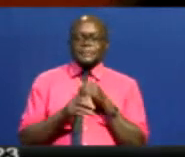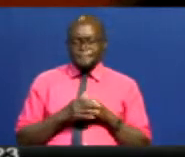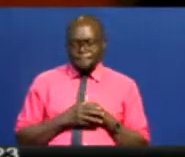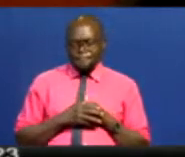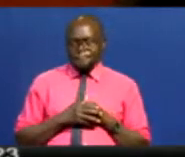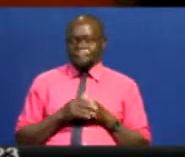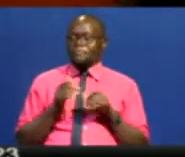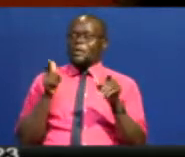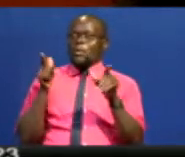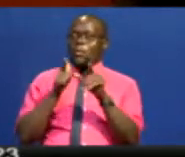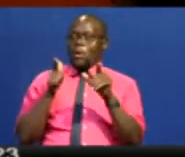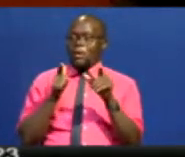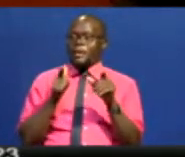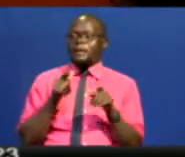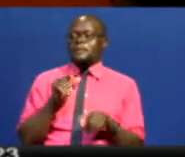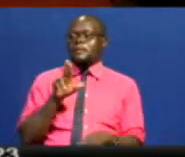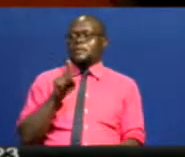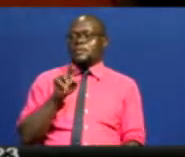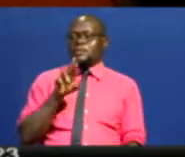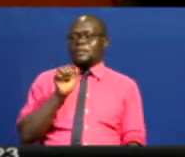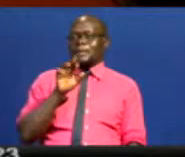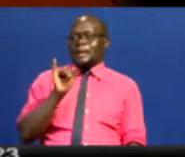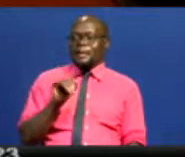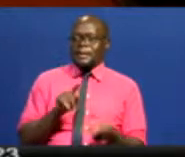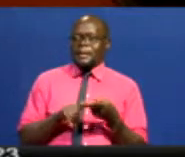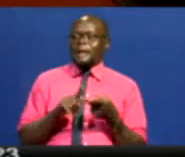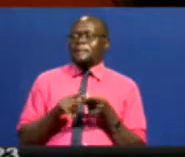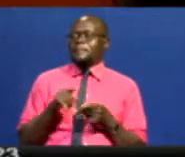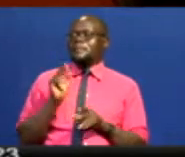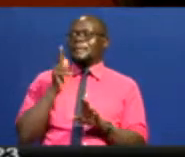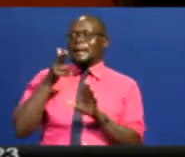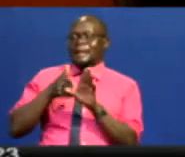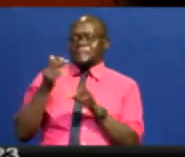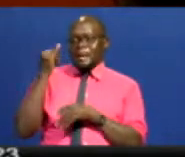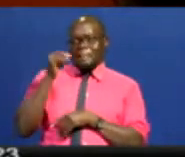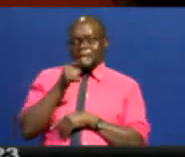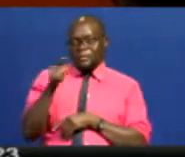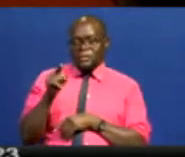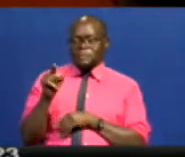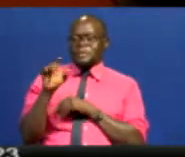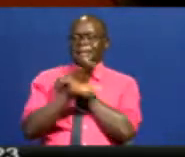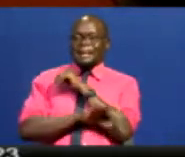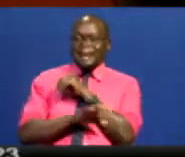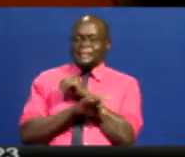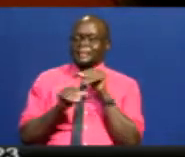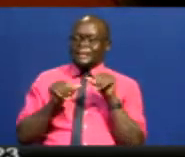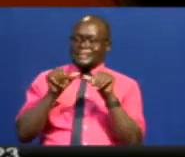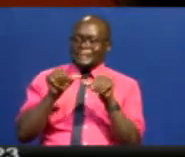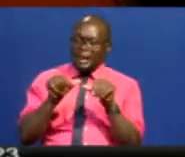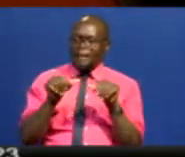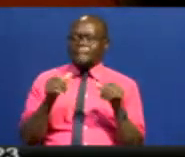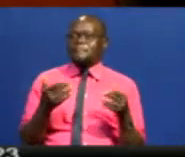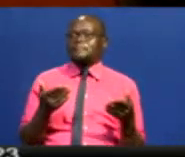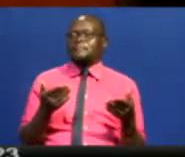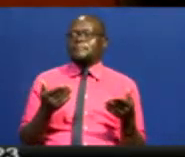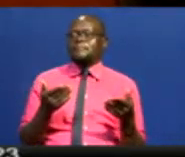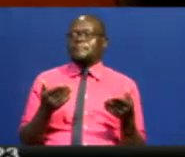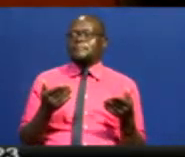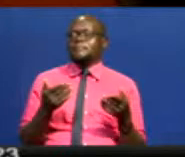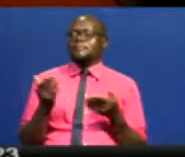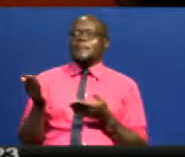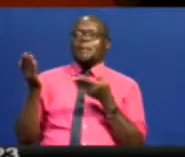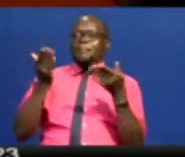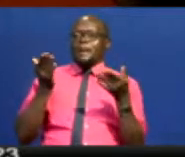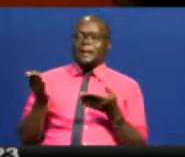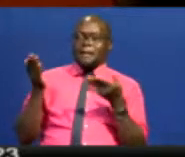The war in Ukraine and Russia, you can imagine that those countries still are